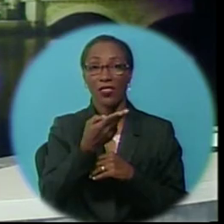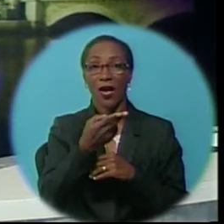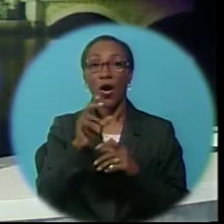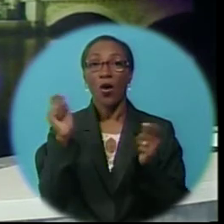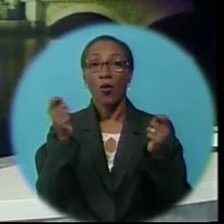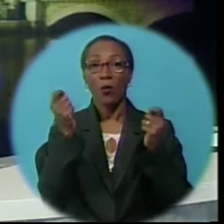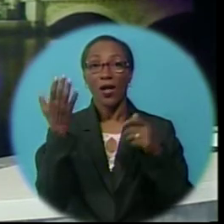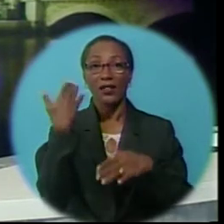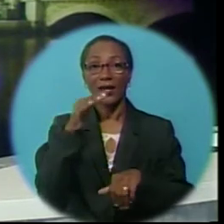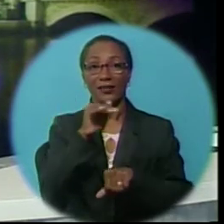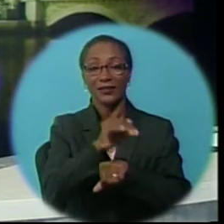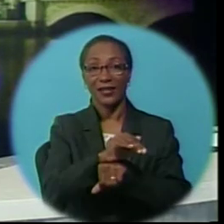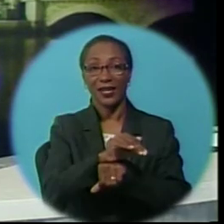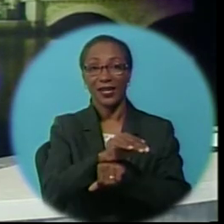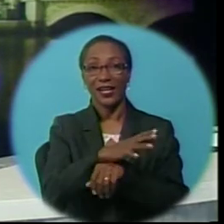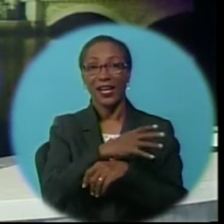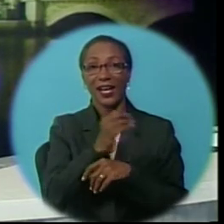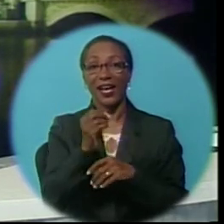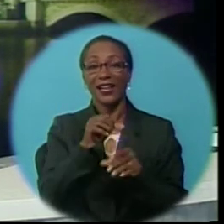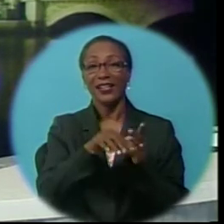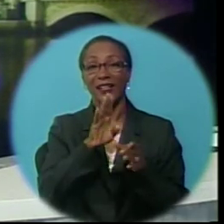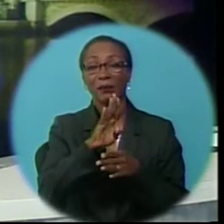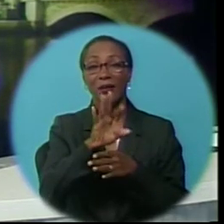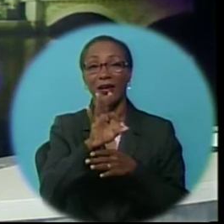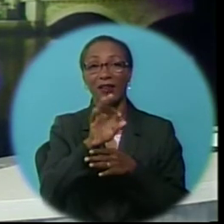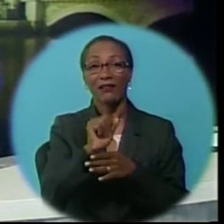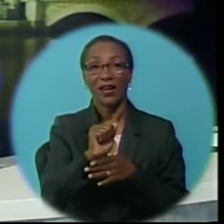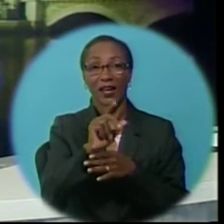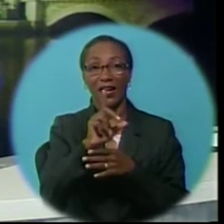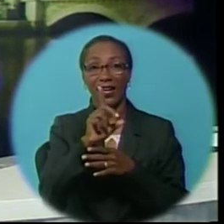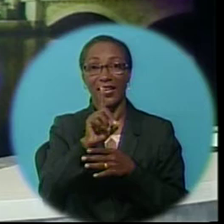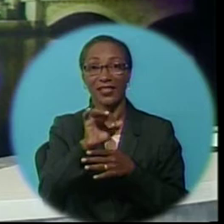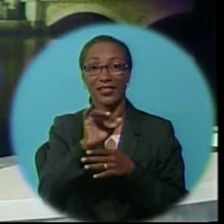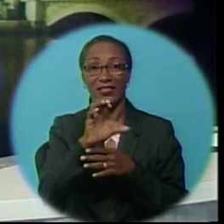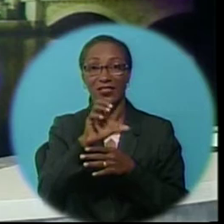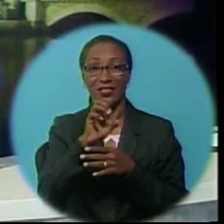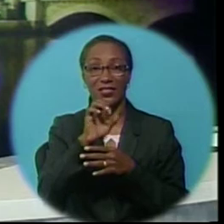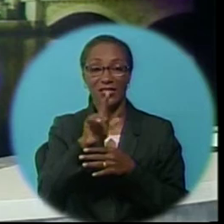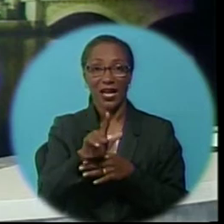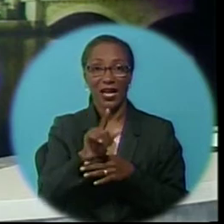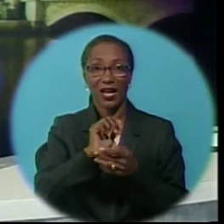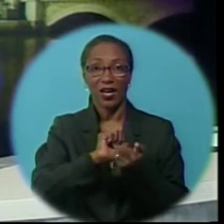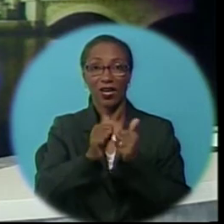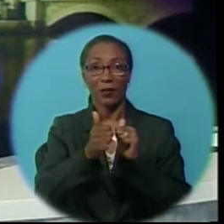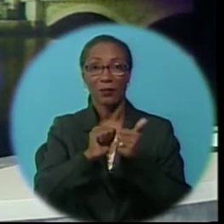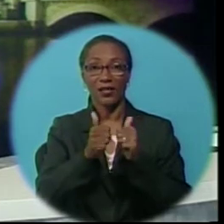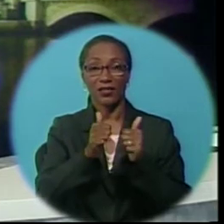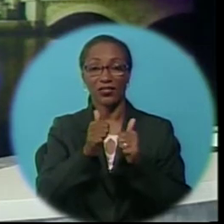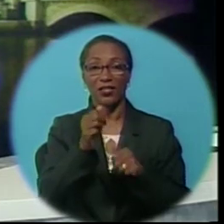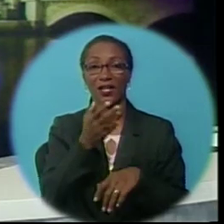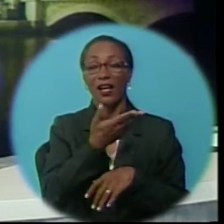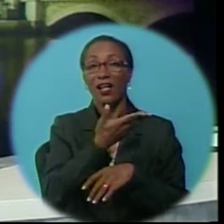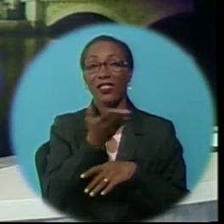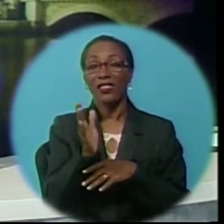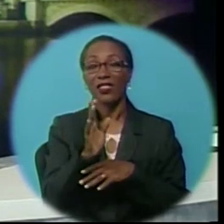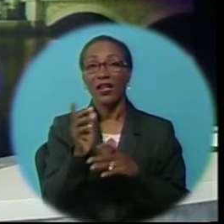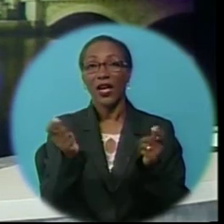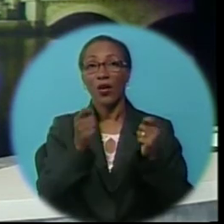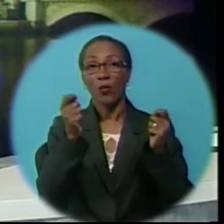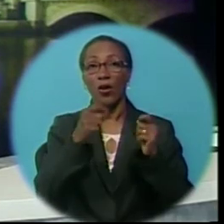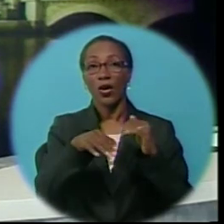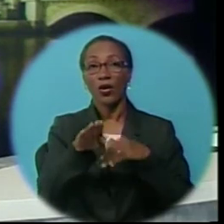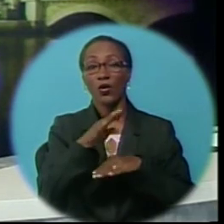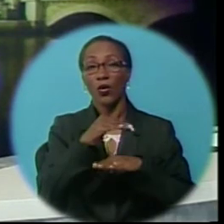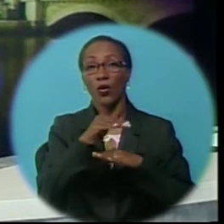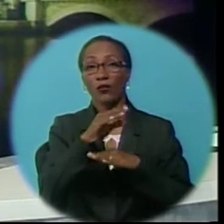and they remain in striking distance in the BFA Digicel Premier League. With their expected victory over bottom-placed Gall Hill, Wales